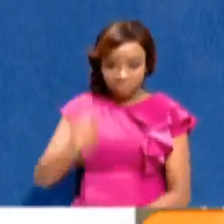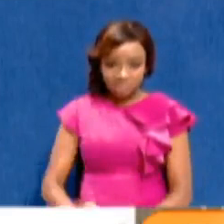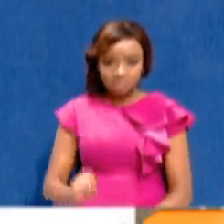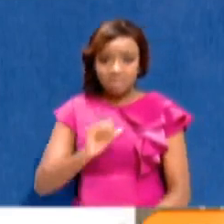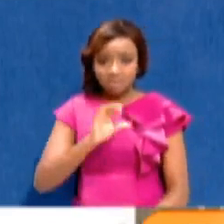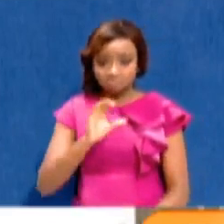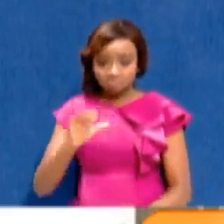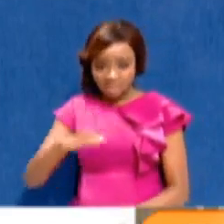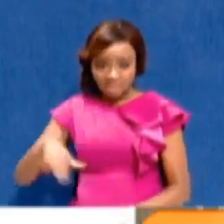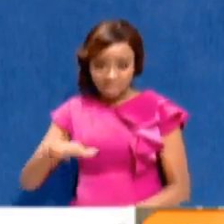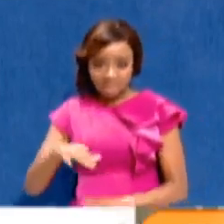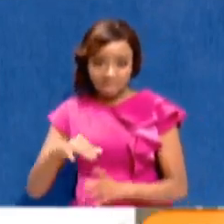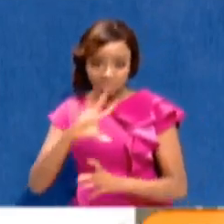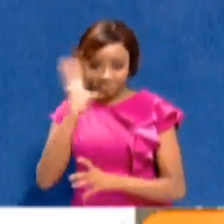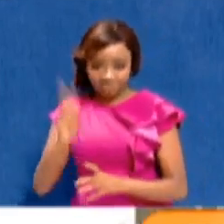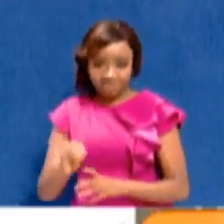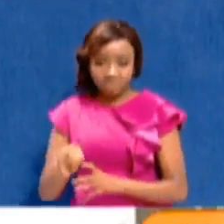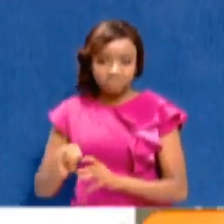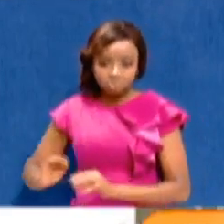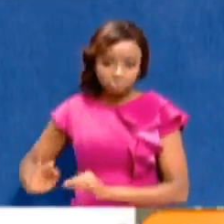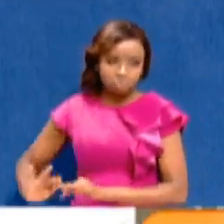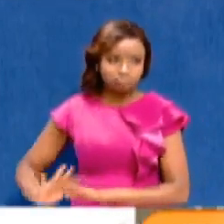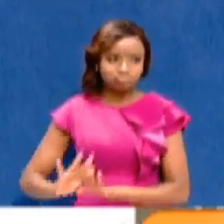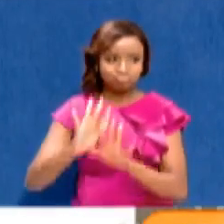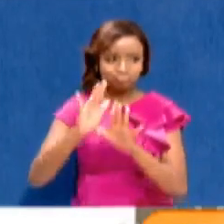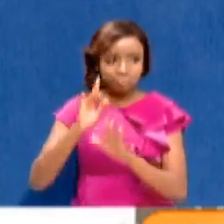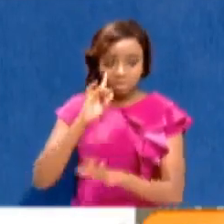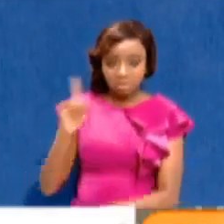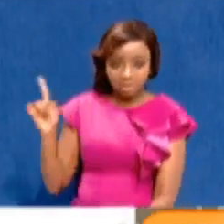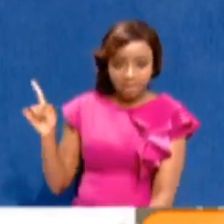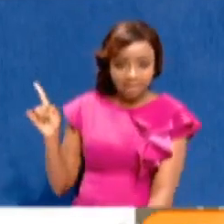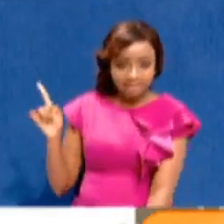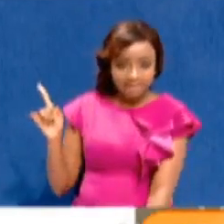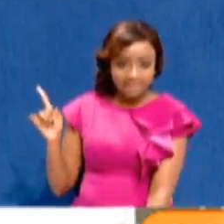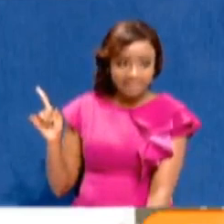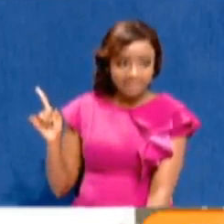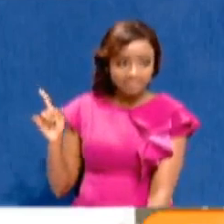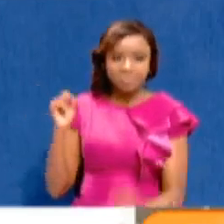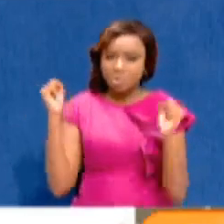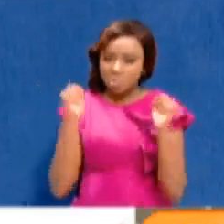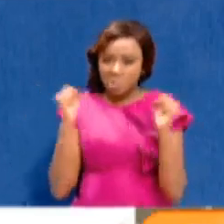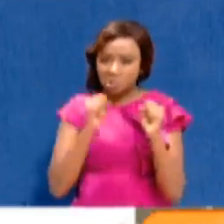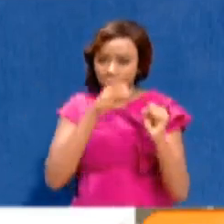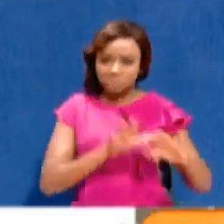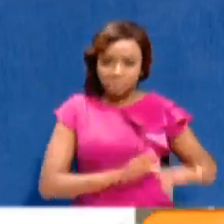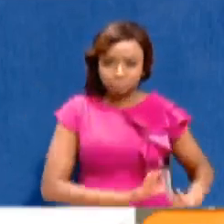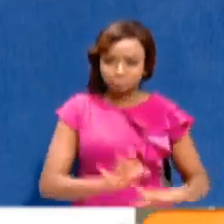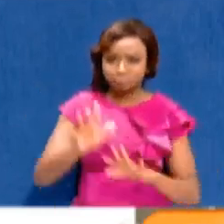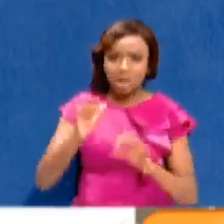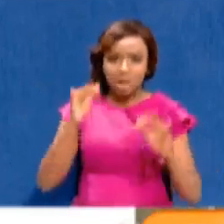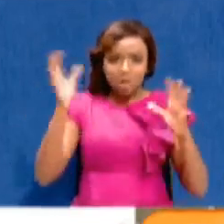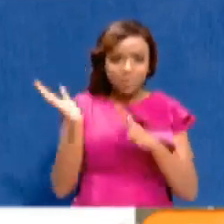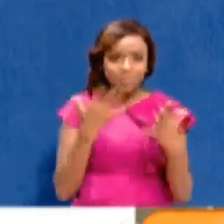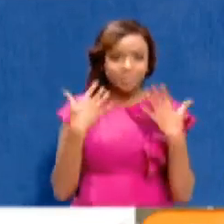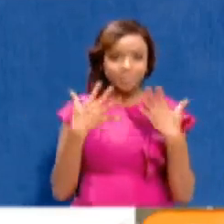of the continent. So in June, July, this is what is at play. You have all of these cold air pressures that are coming in from the tip